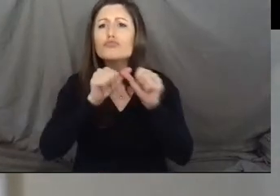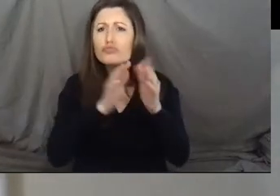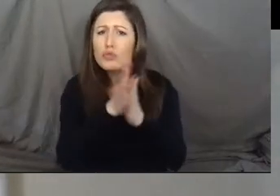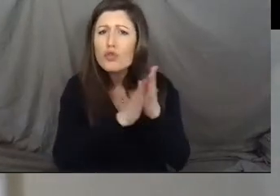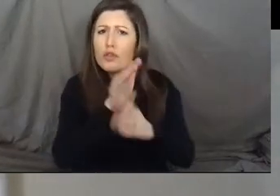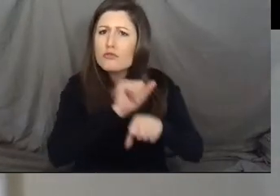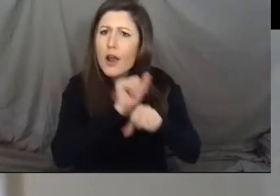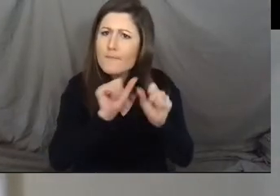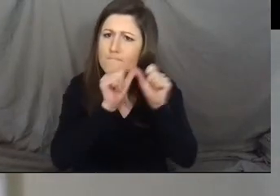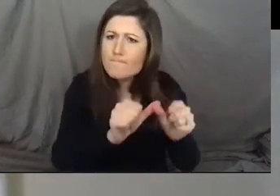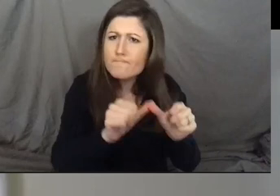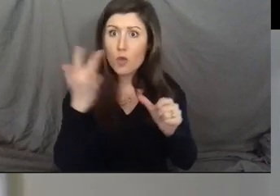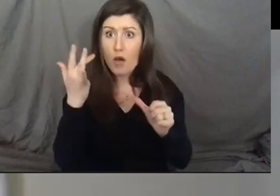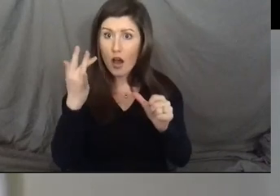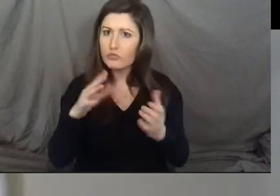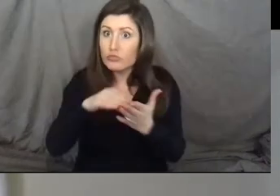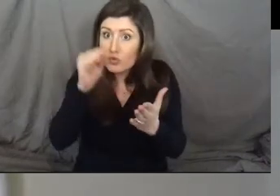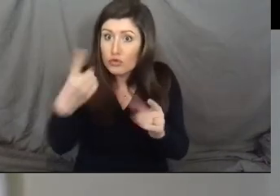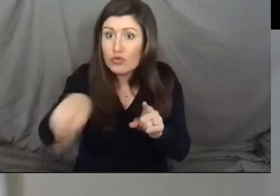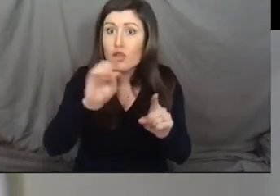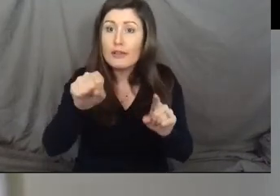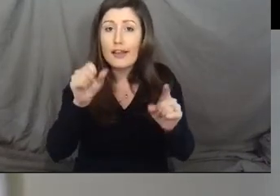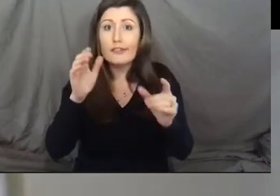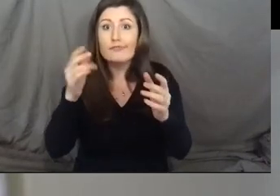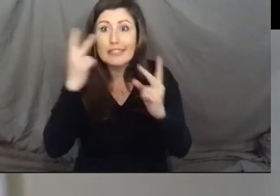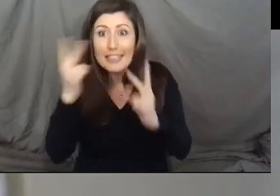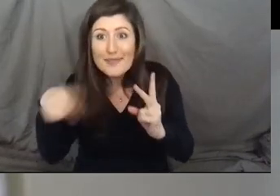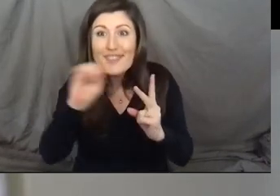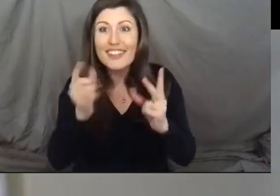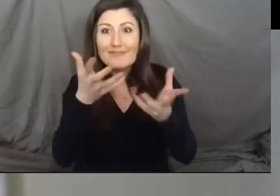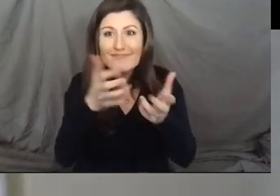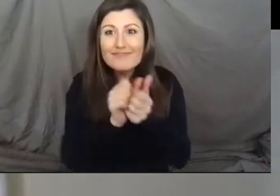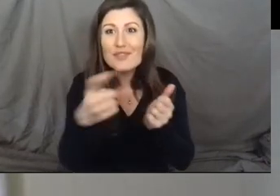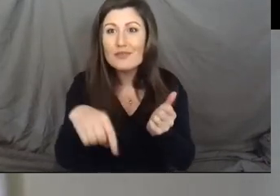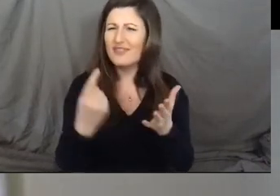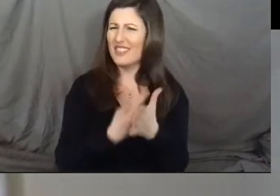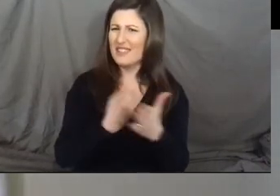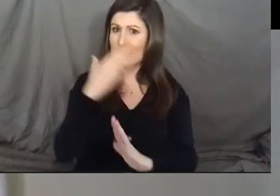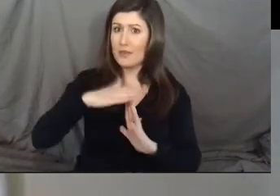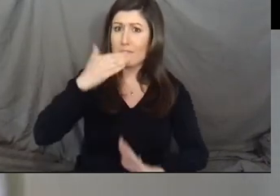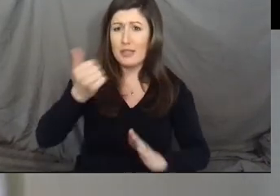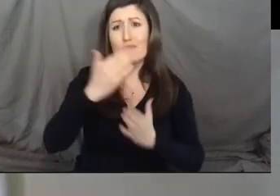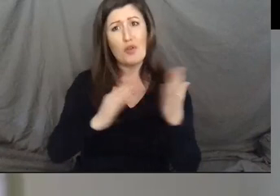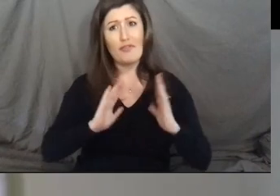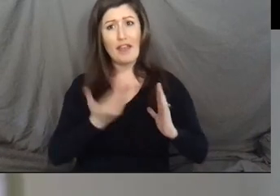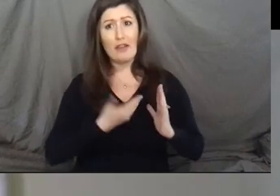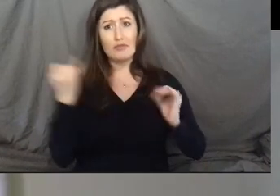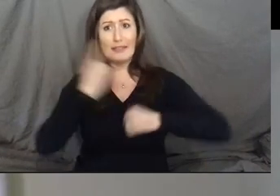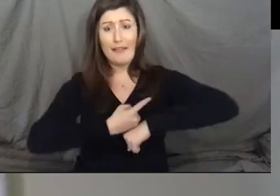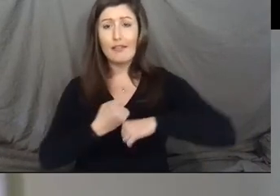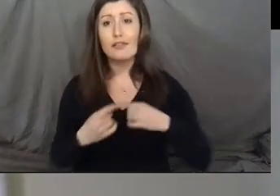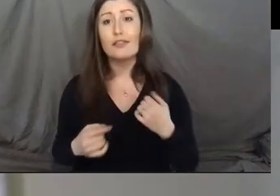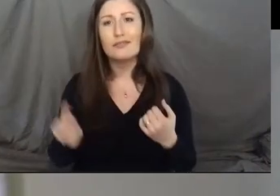to see you and interact with you. You're oftentimes the highlight of our days. So to say that this is a major adjustment is an